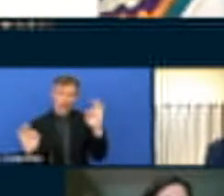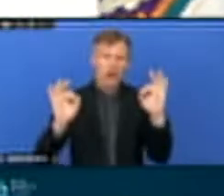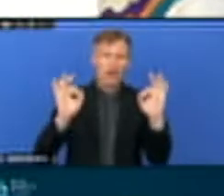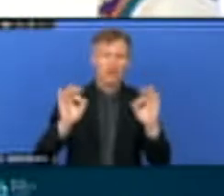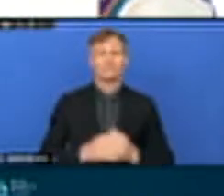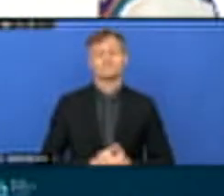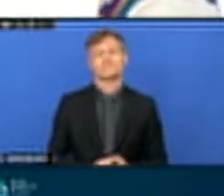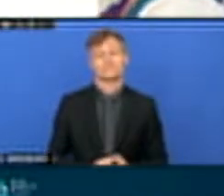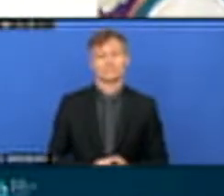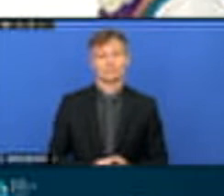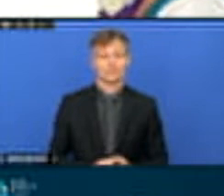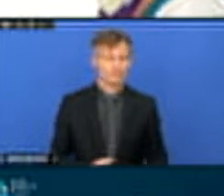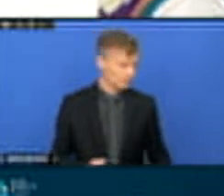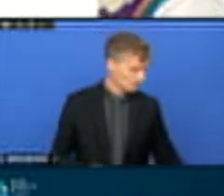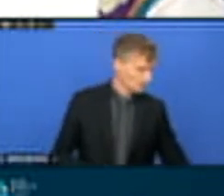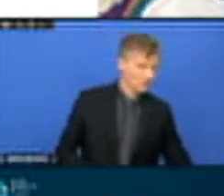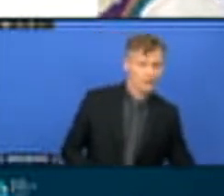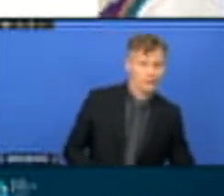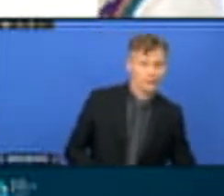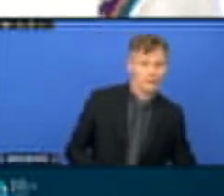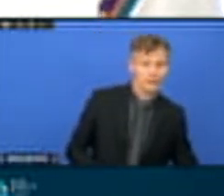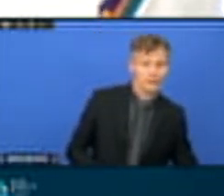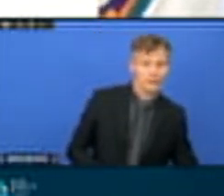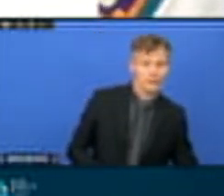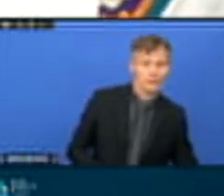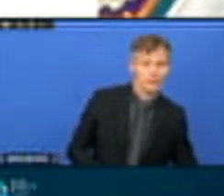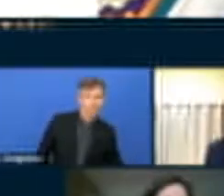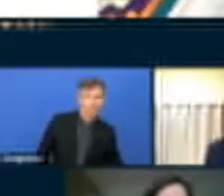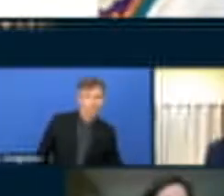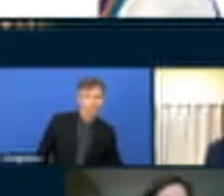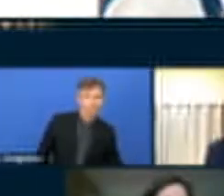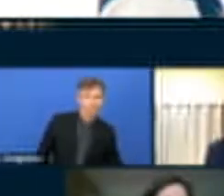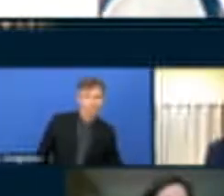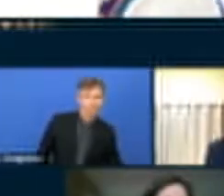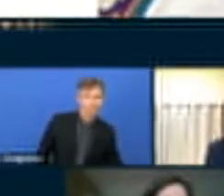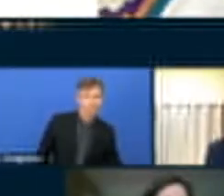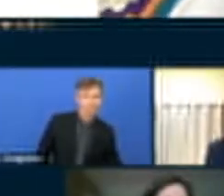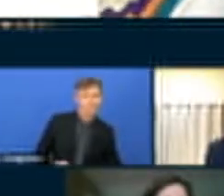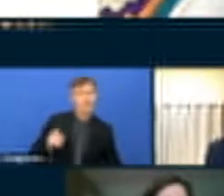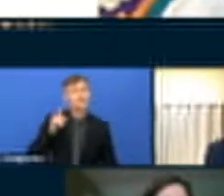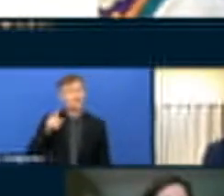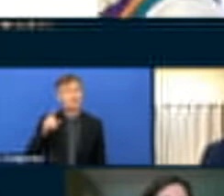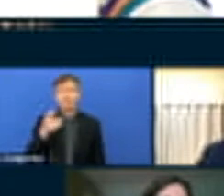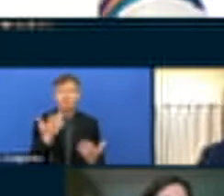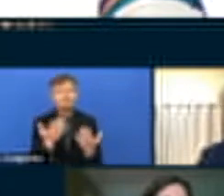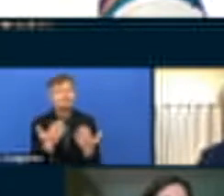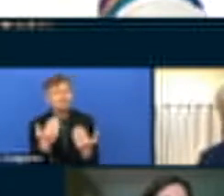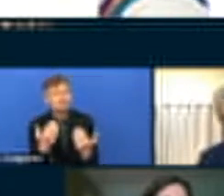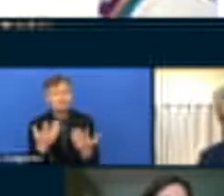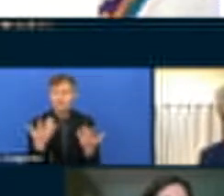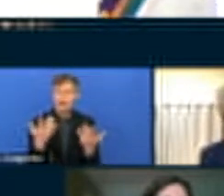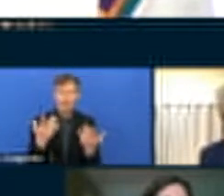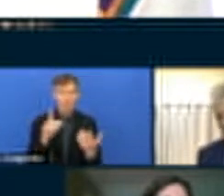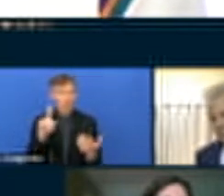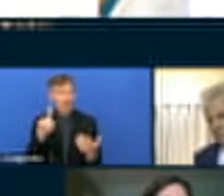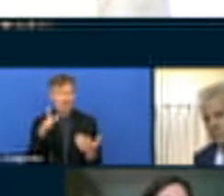local action in accelerating the SDGs and Agenda 2063? Can you share with us specific actions being